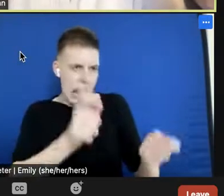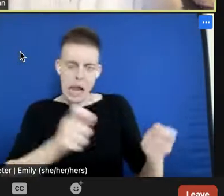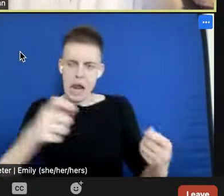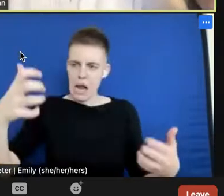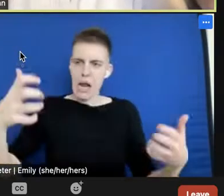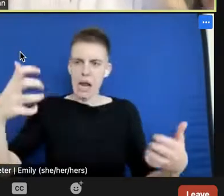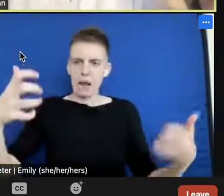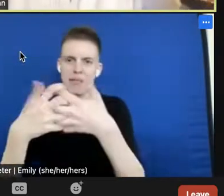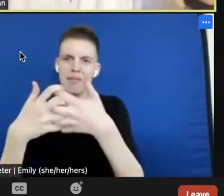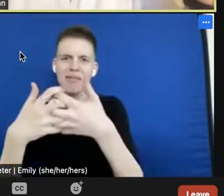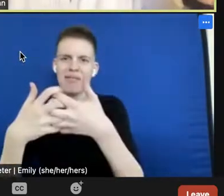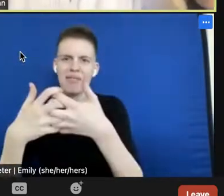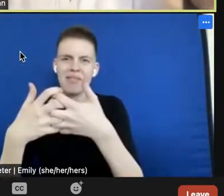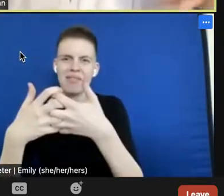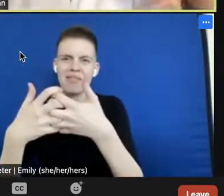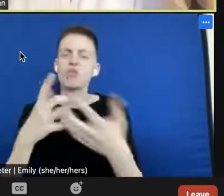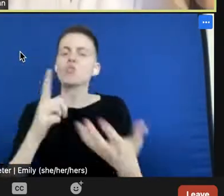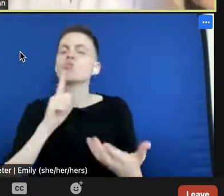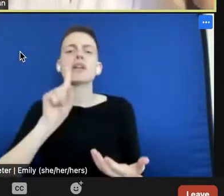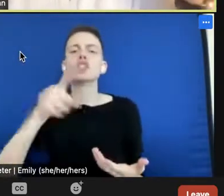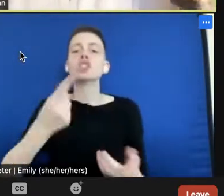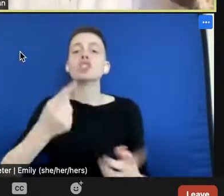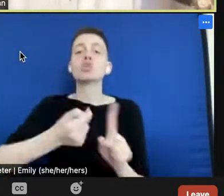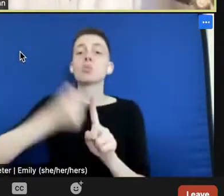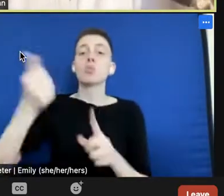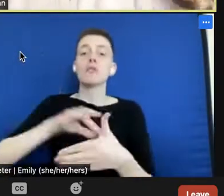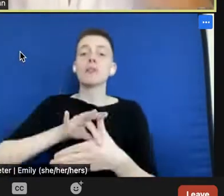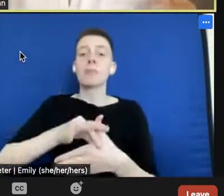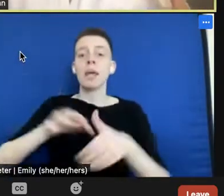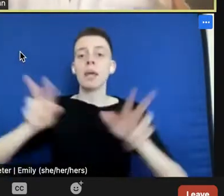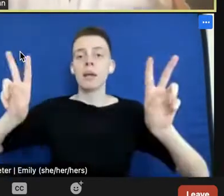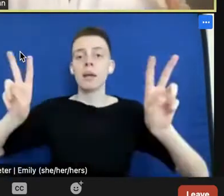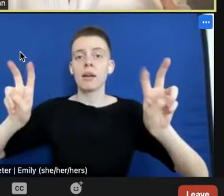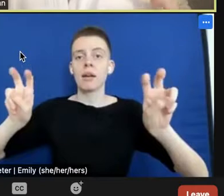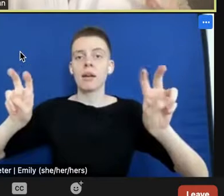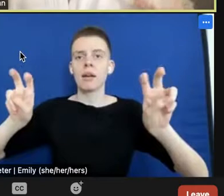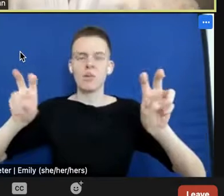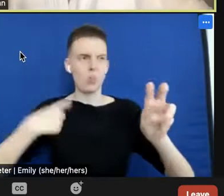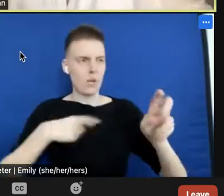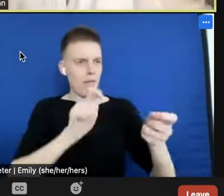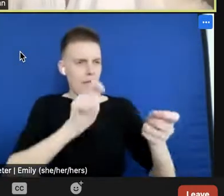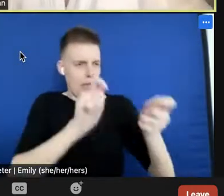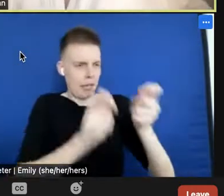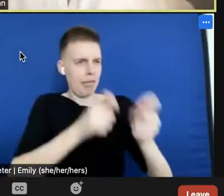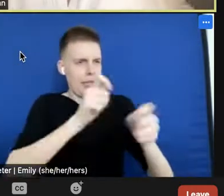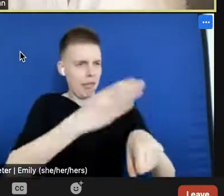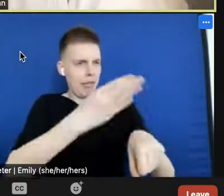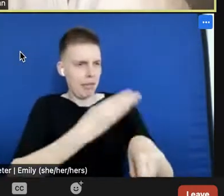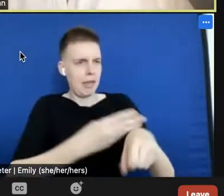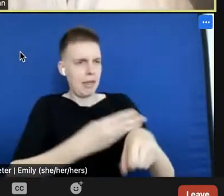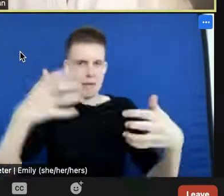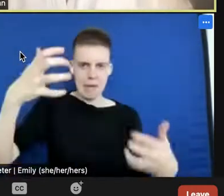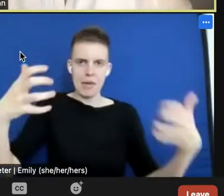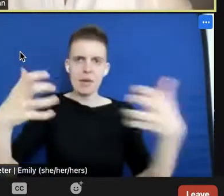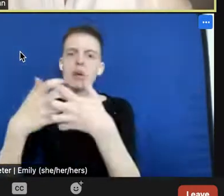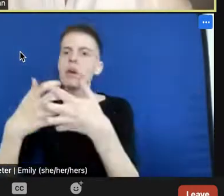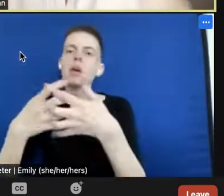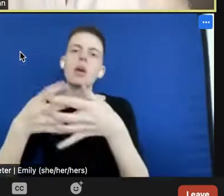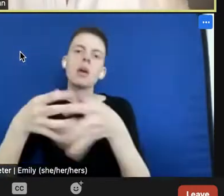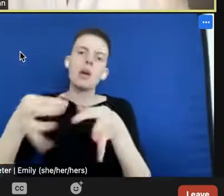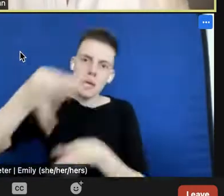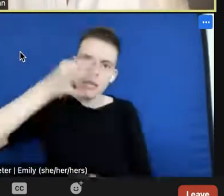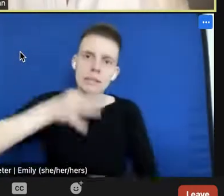screen and just taken the meat out of it. We've just made it like business as usual,